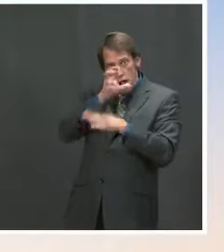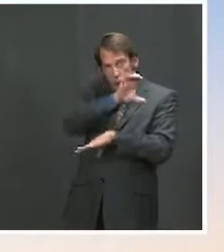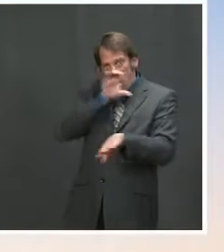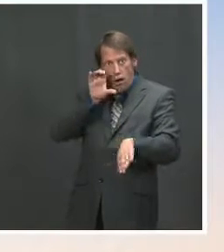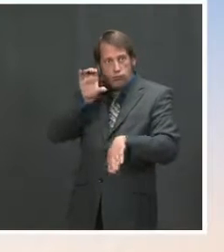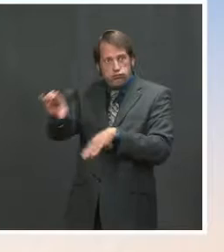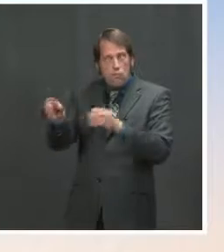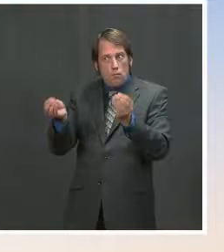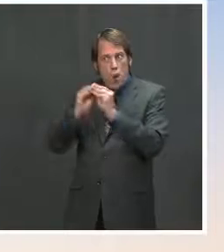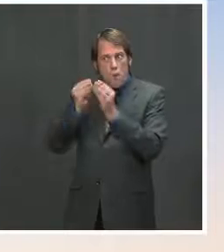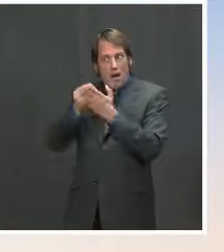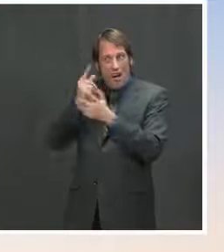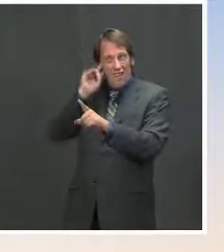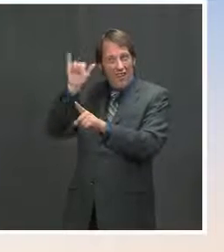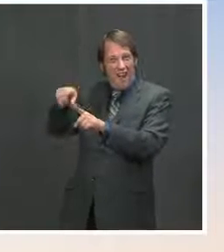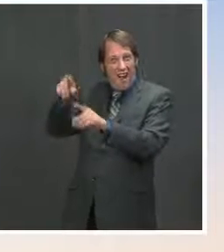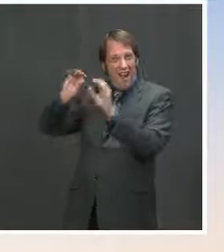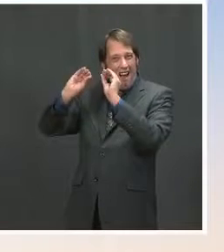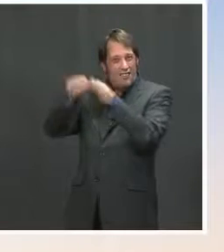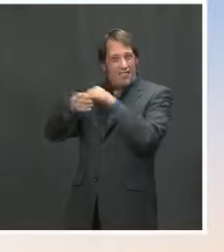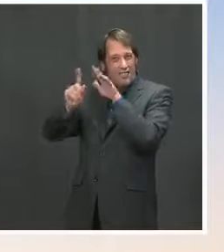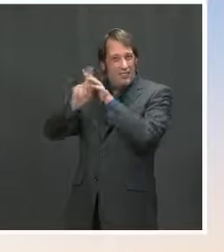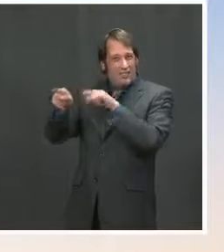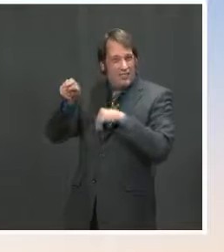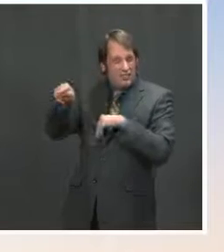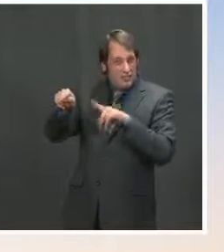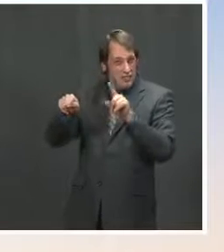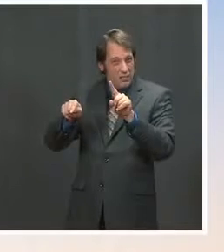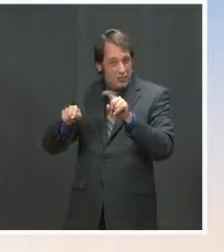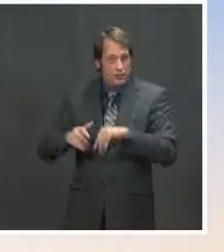demands? I would say the first step, there's some